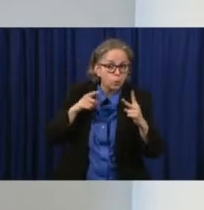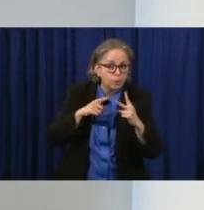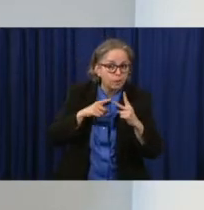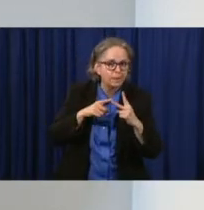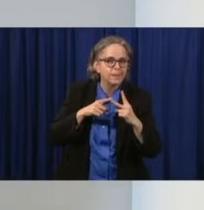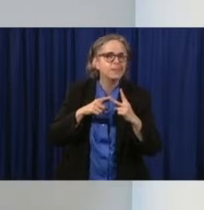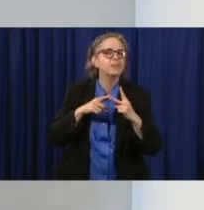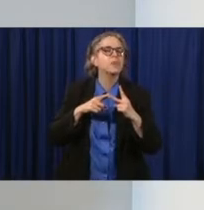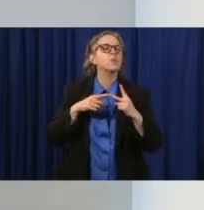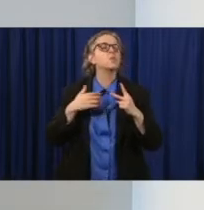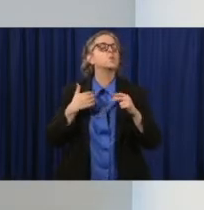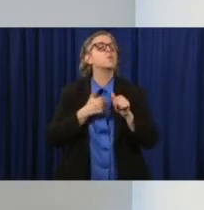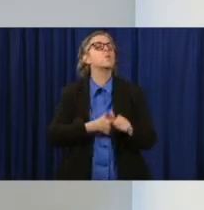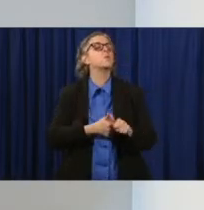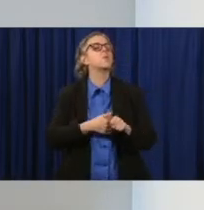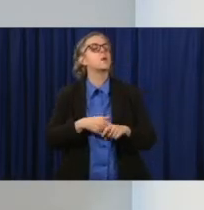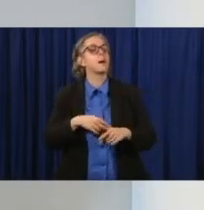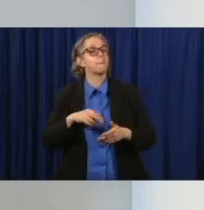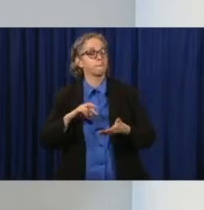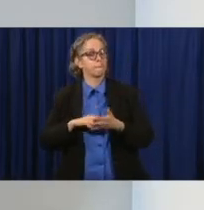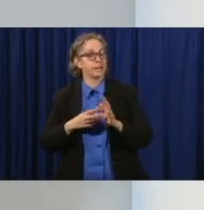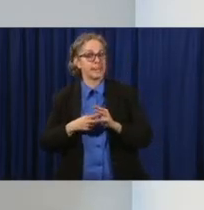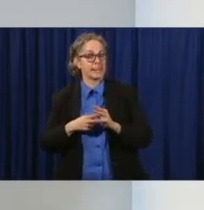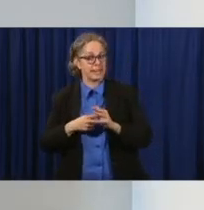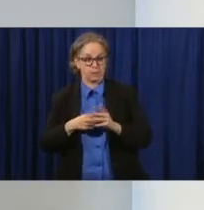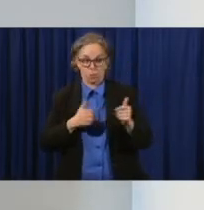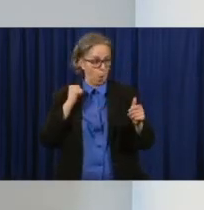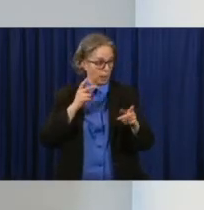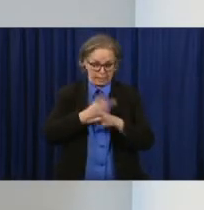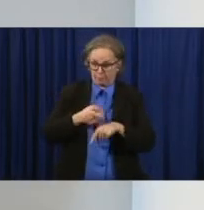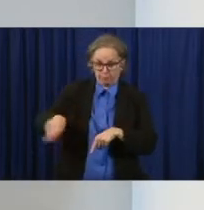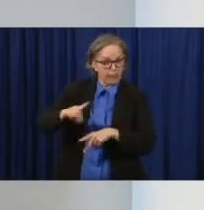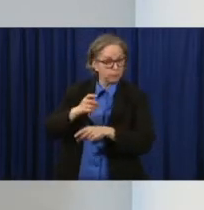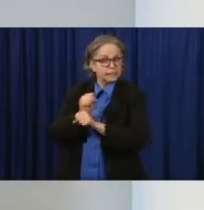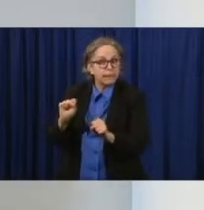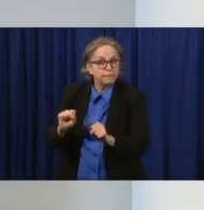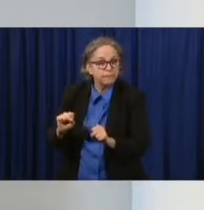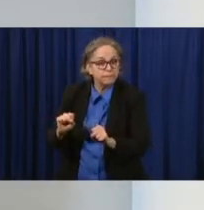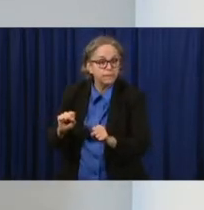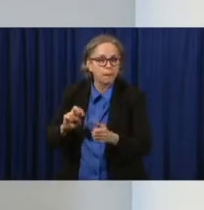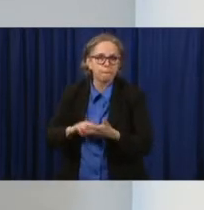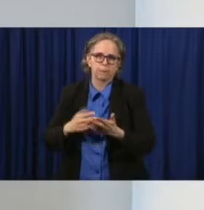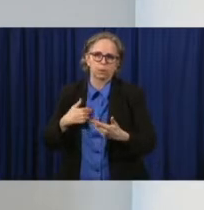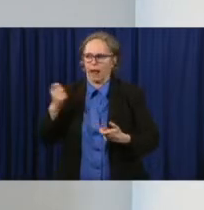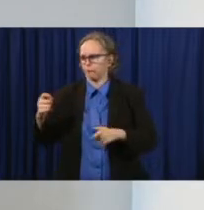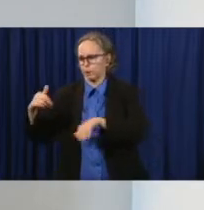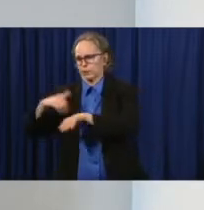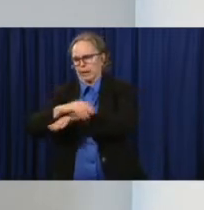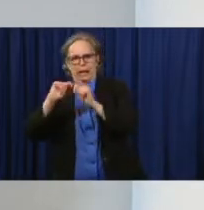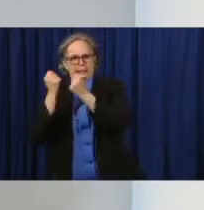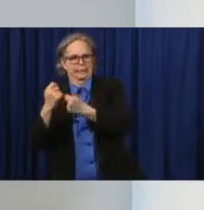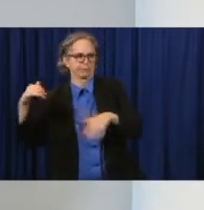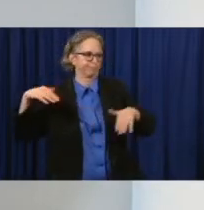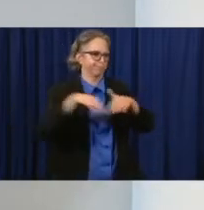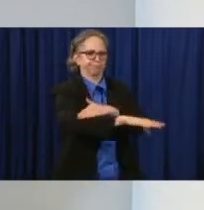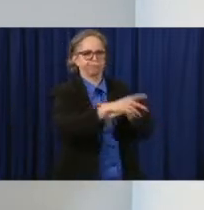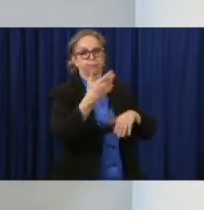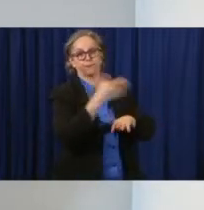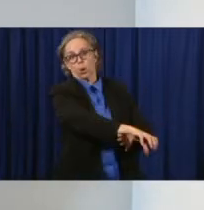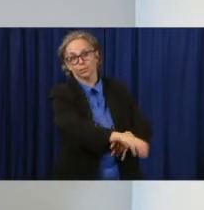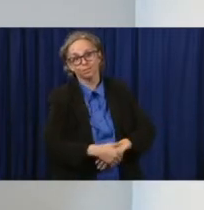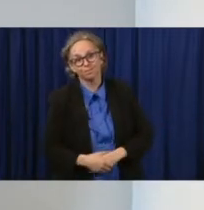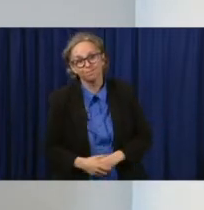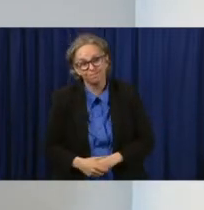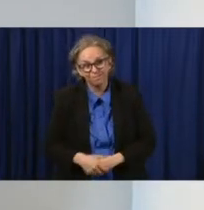keep people safe, your customers and your employees, then there has to be enforcement. It's the only way this works for us to keep